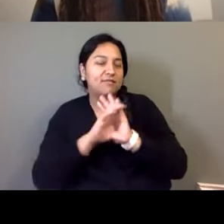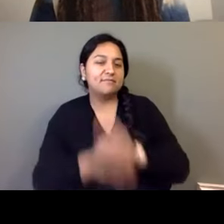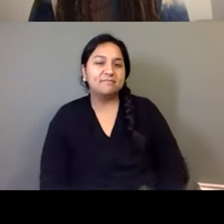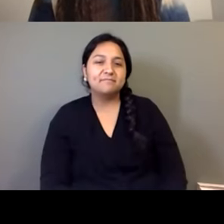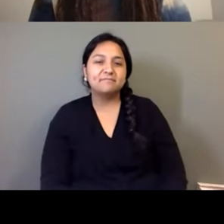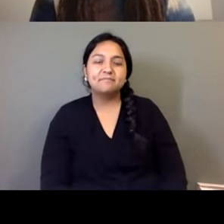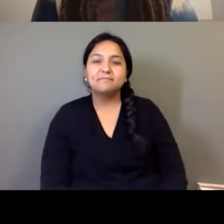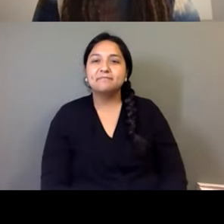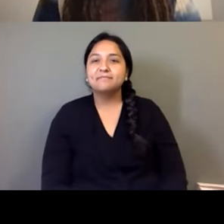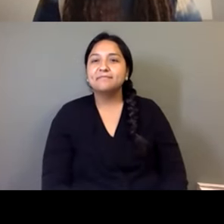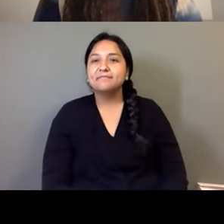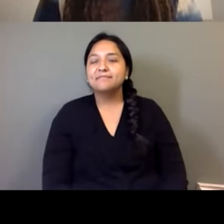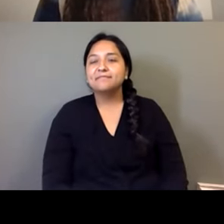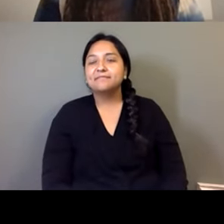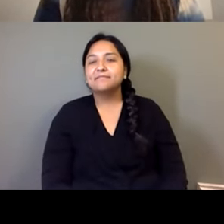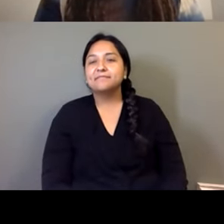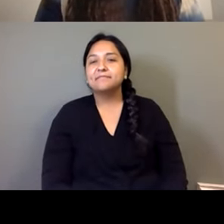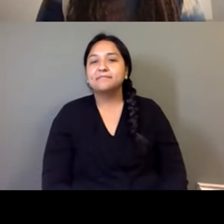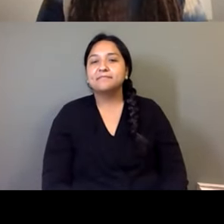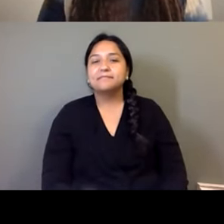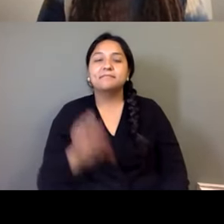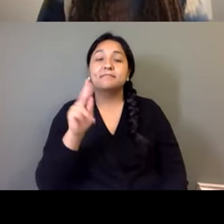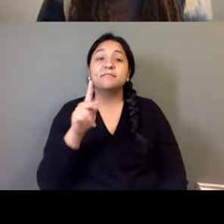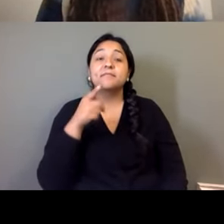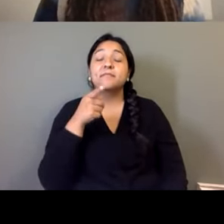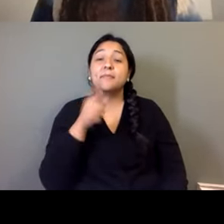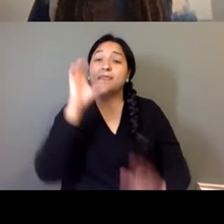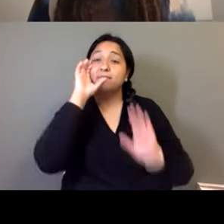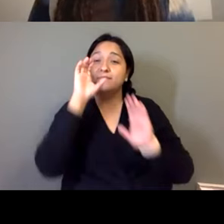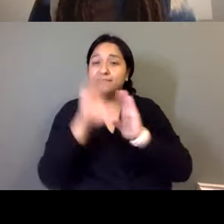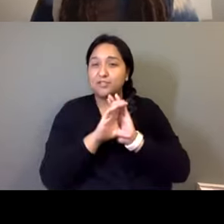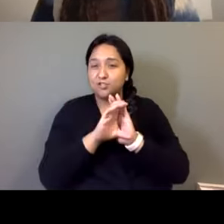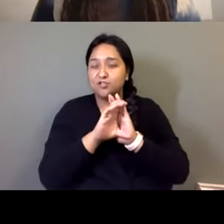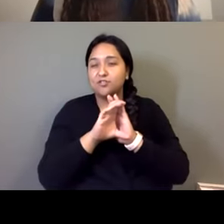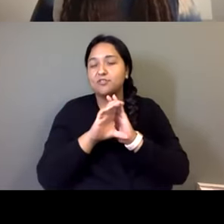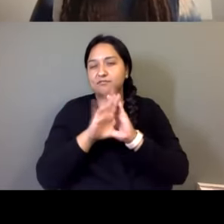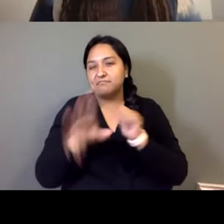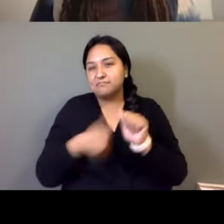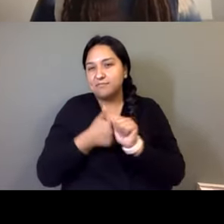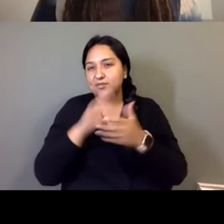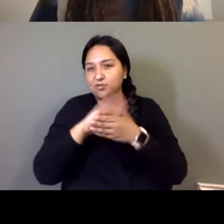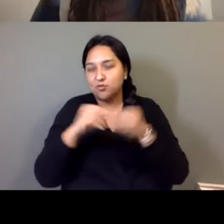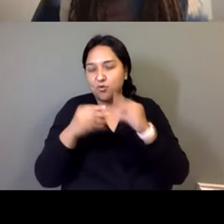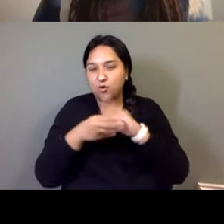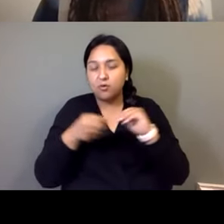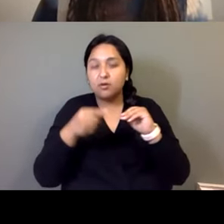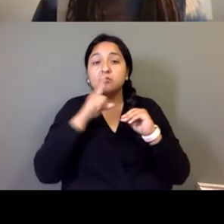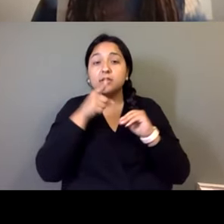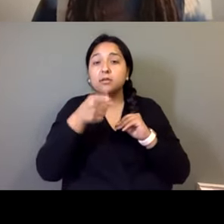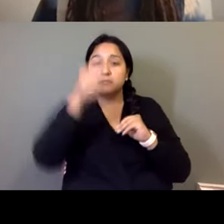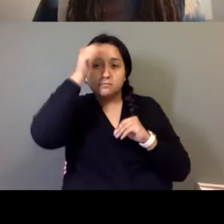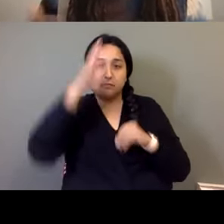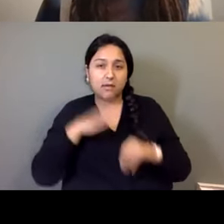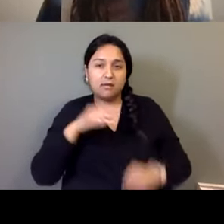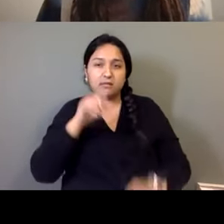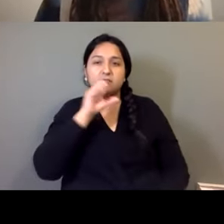Okay, cool. Okay, so this story, this is an image of a 24-year-old Black male who's